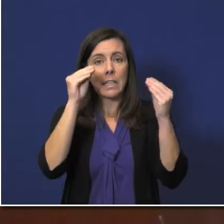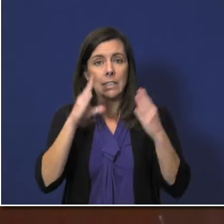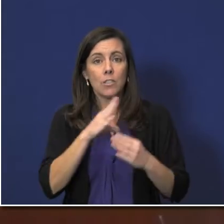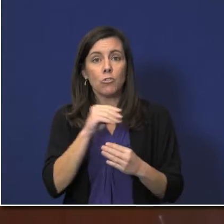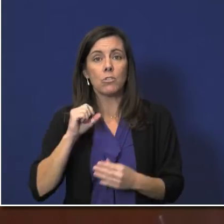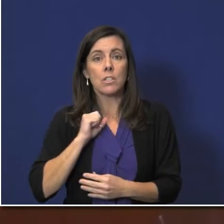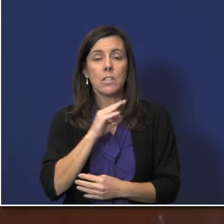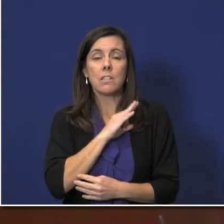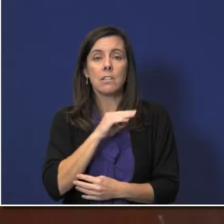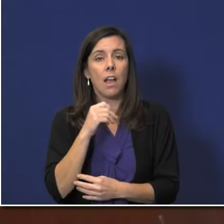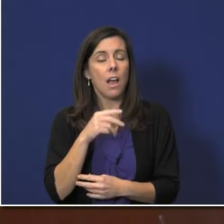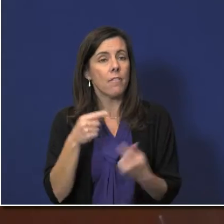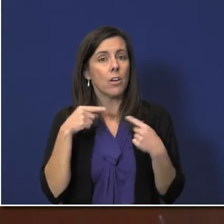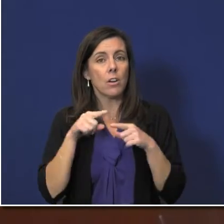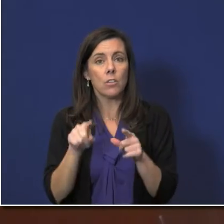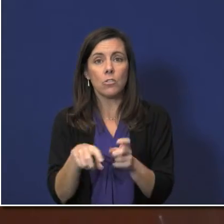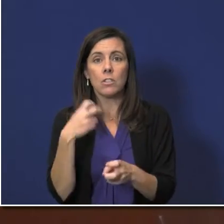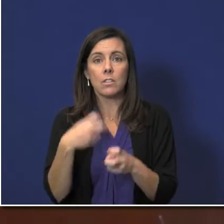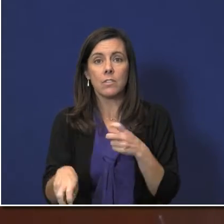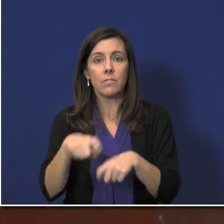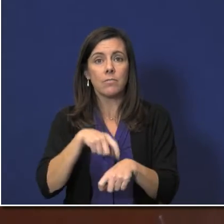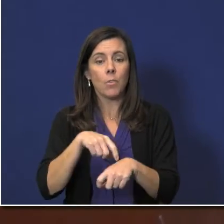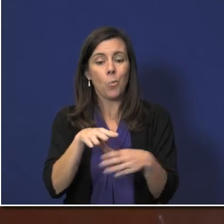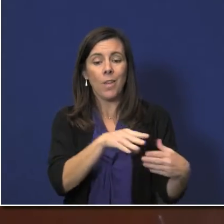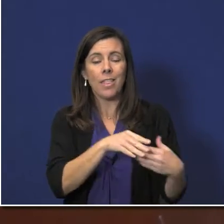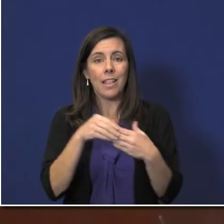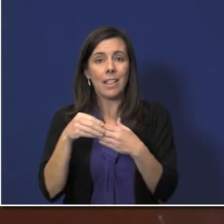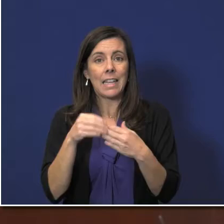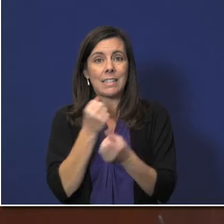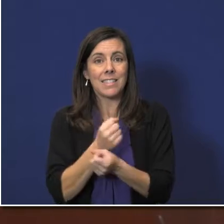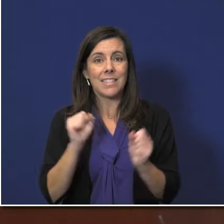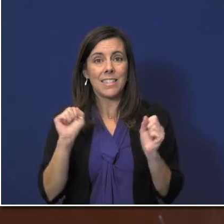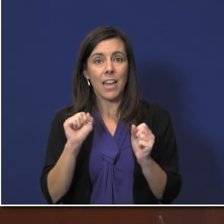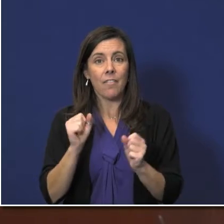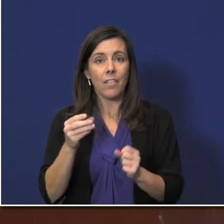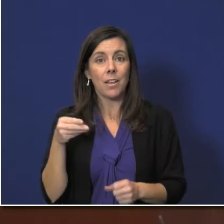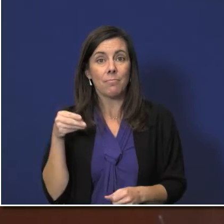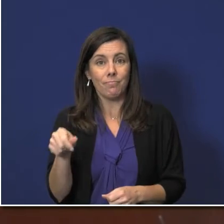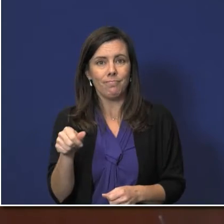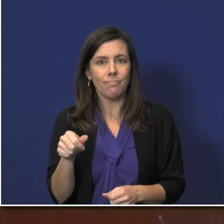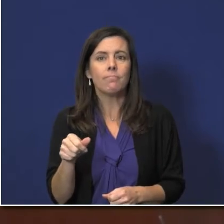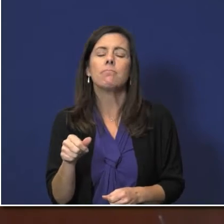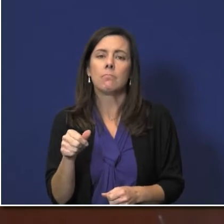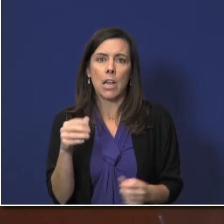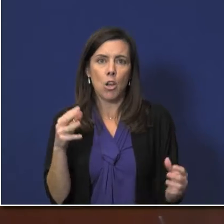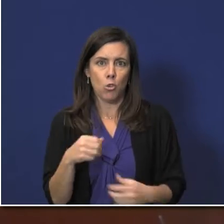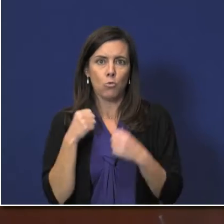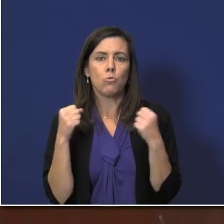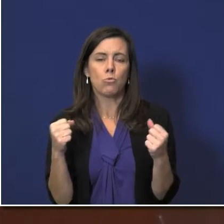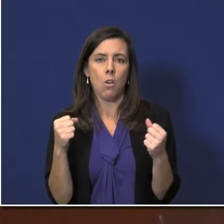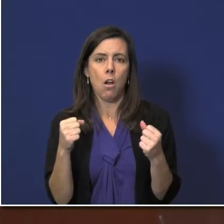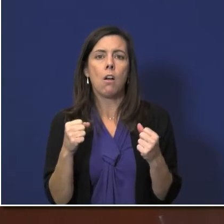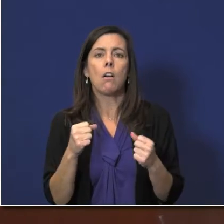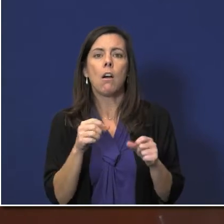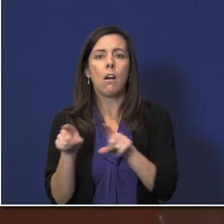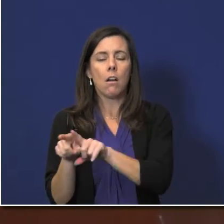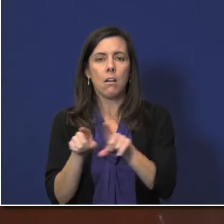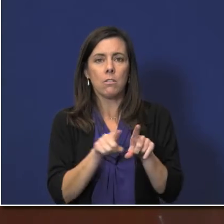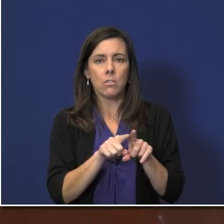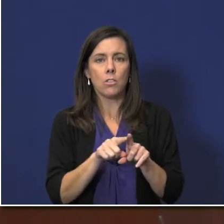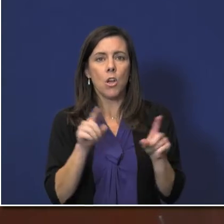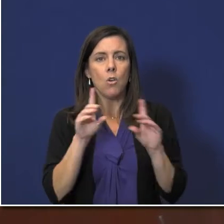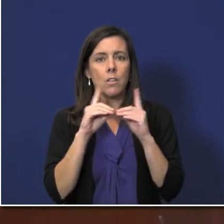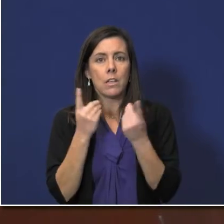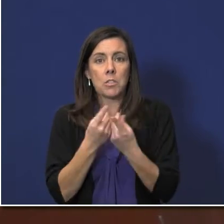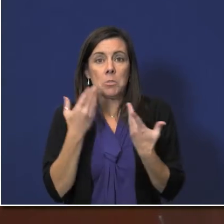under such difficult conditions with the Lead Safely stipend is courageous, given the district again finds itself unsure of